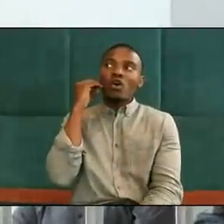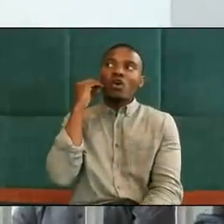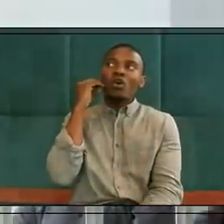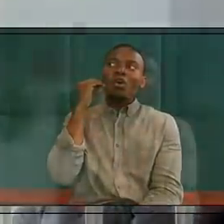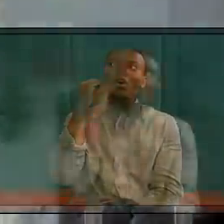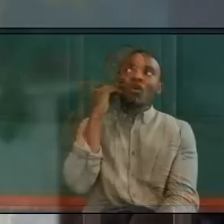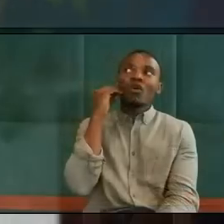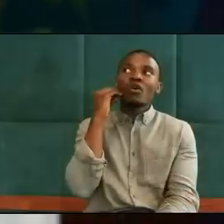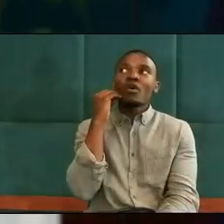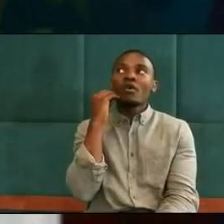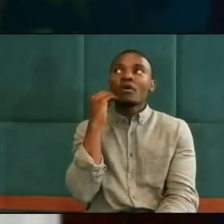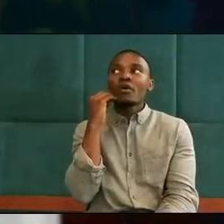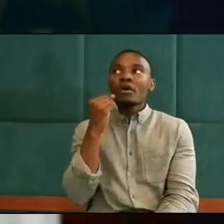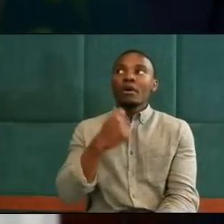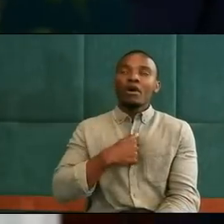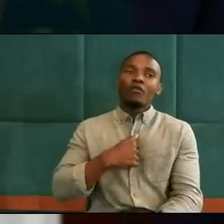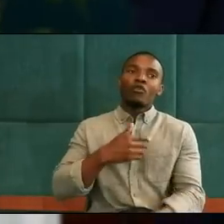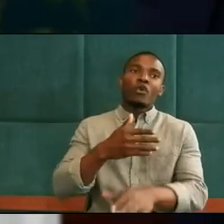Come.